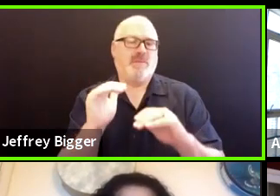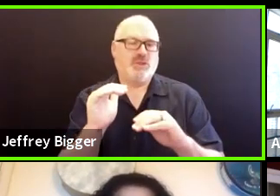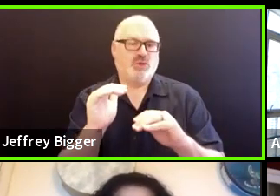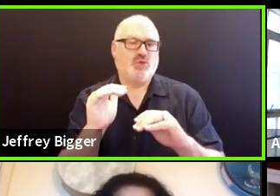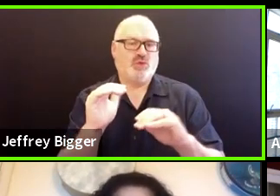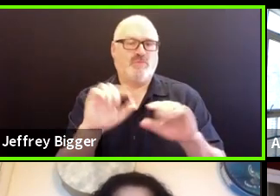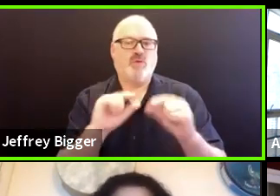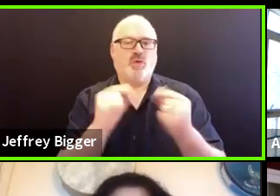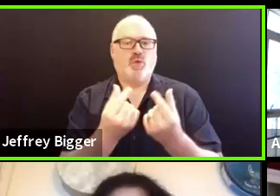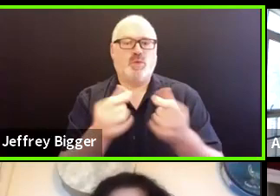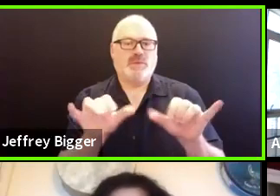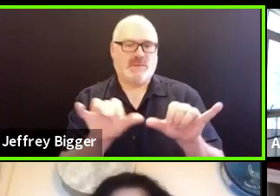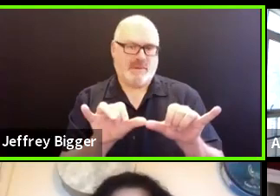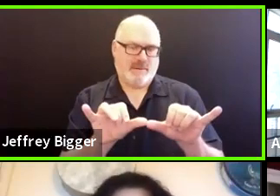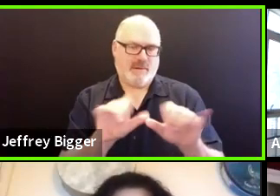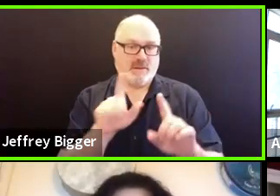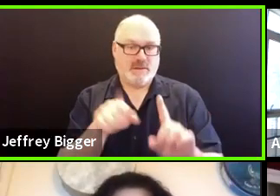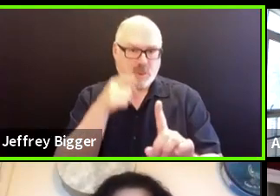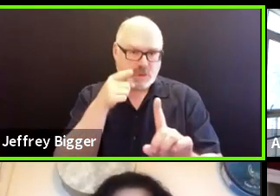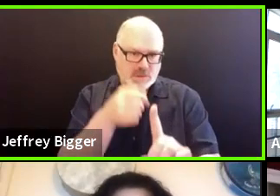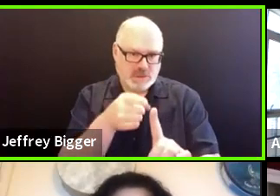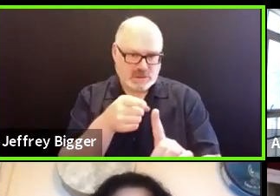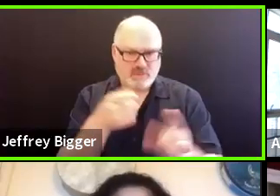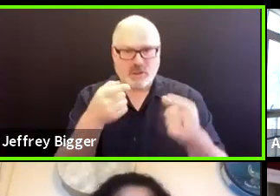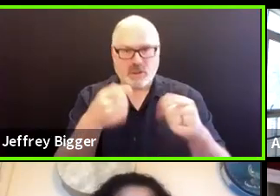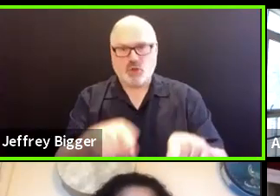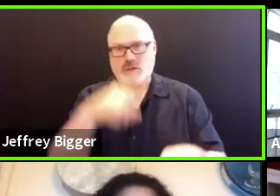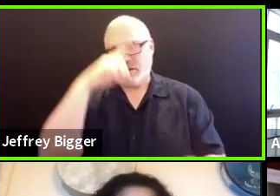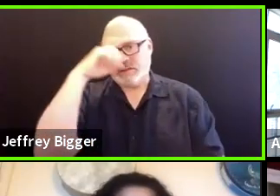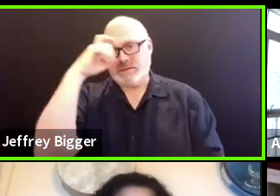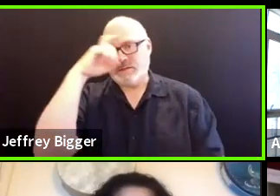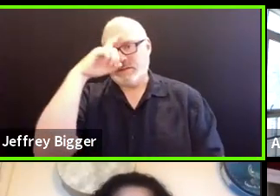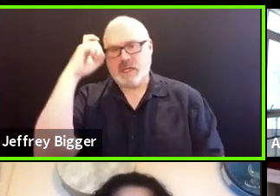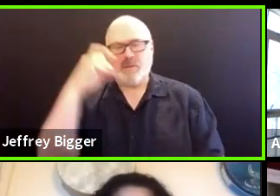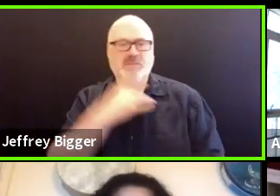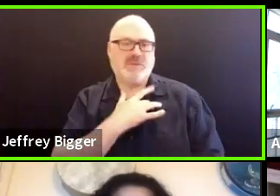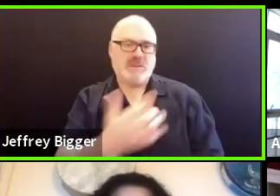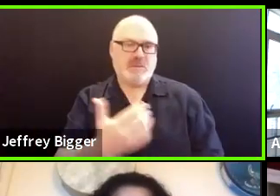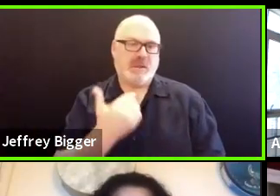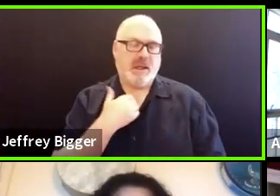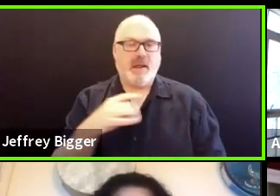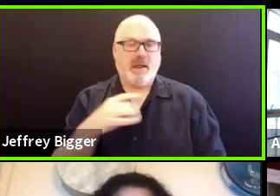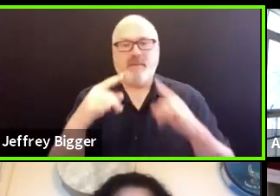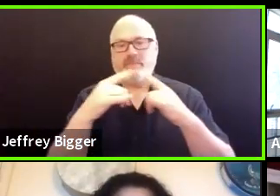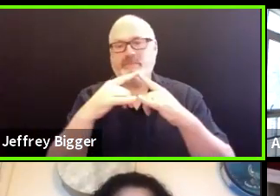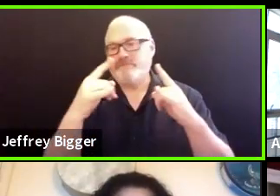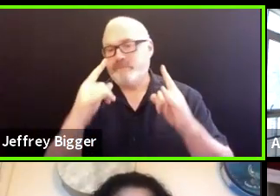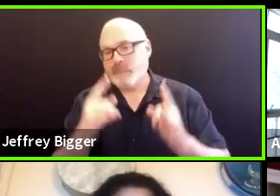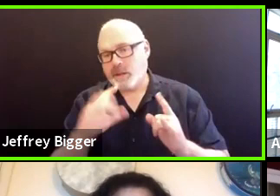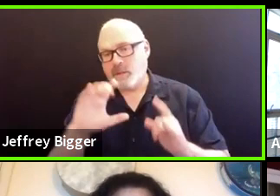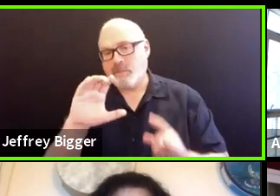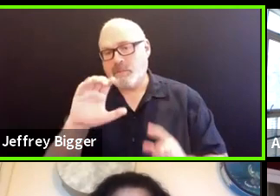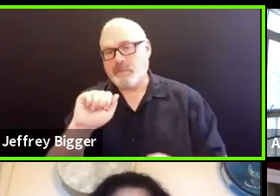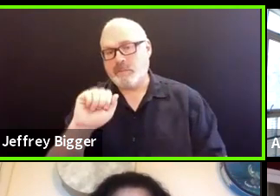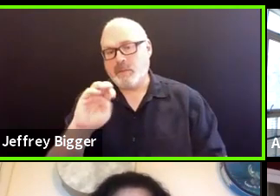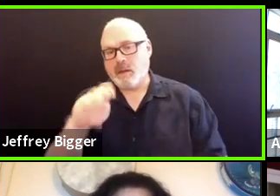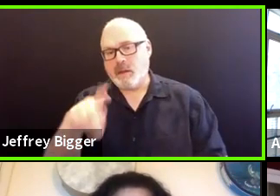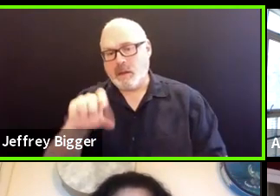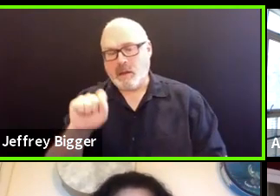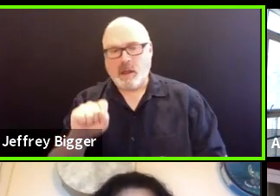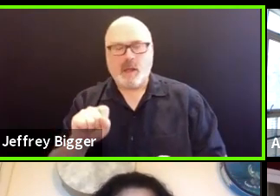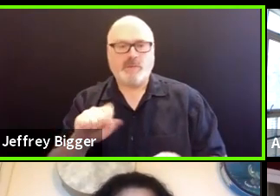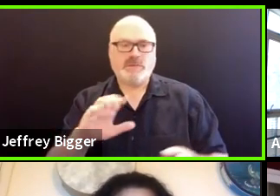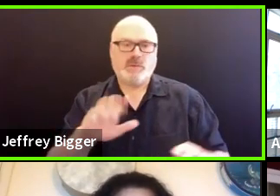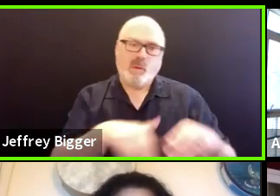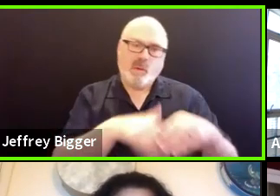group sizes. So particularly over the summer, typically we have camps and we have everything from weddings